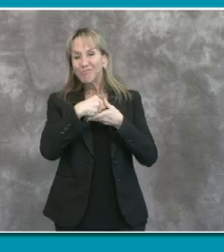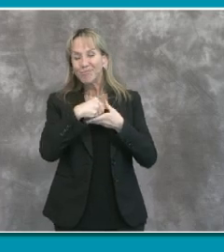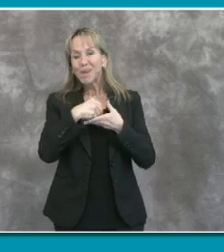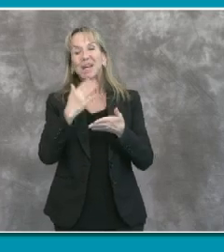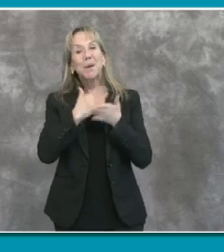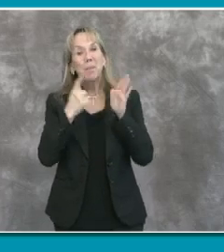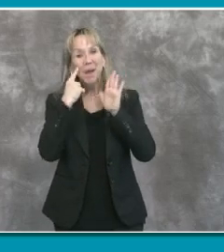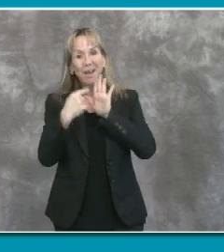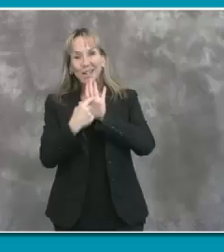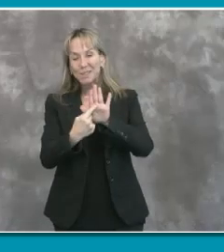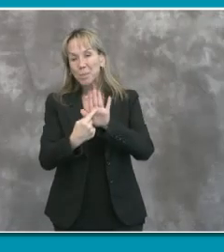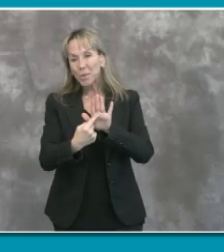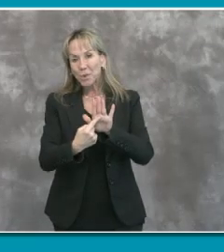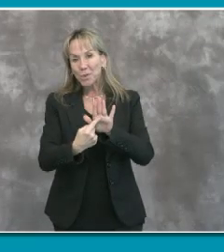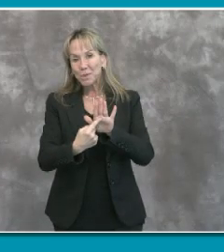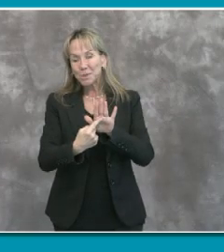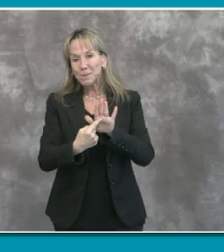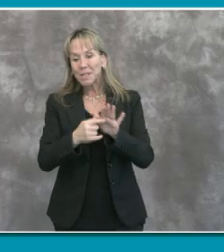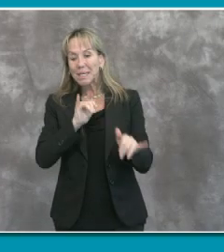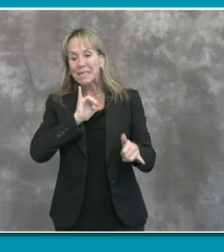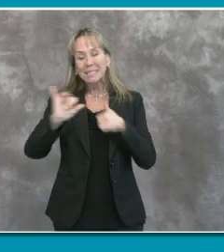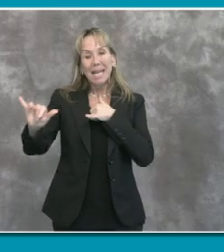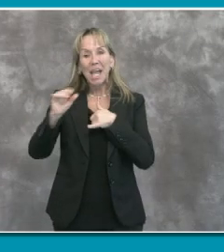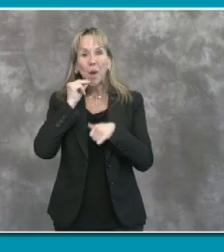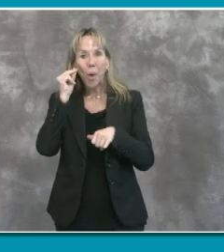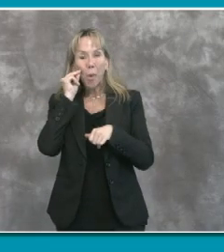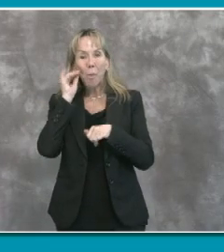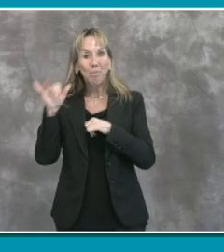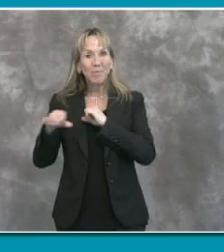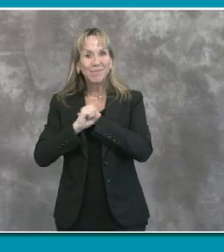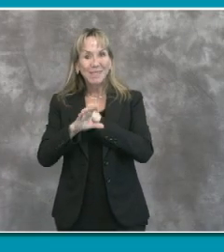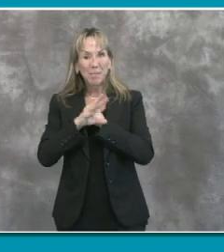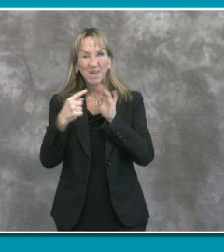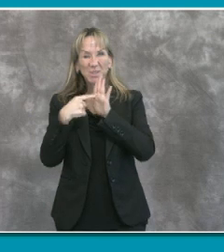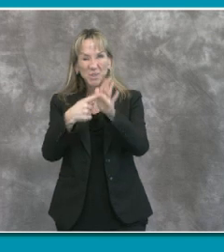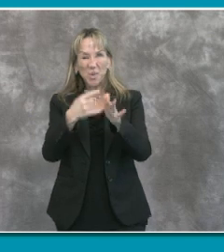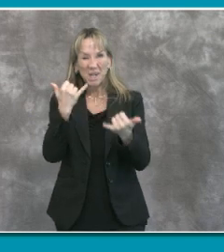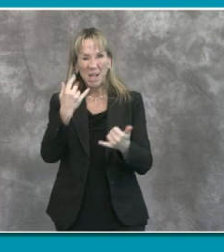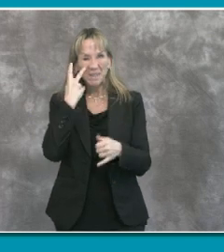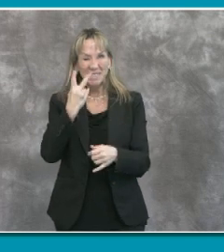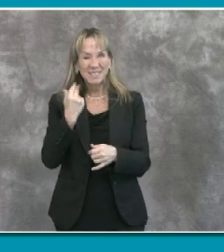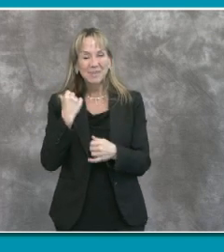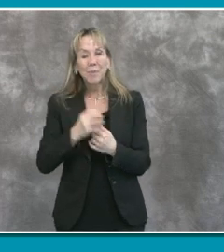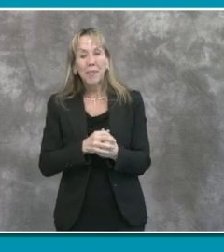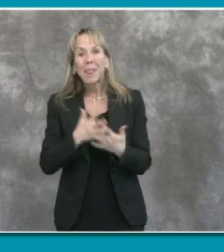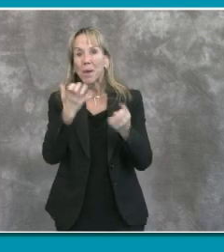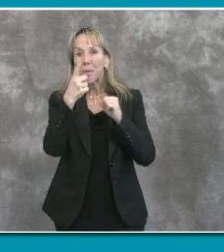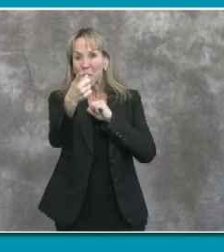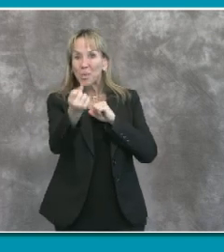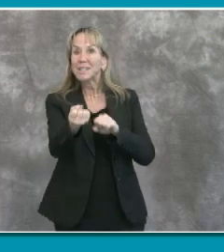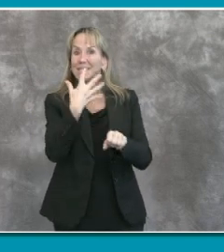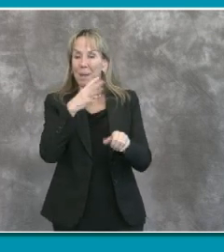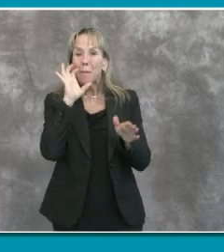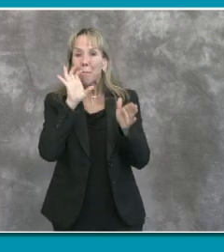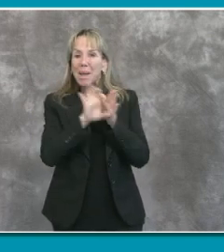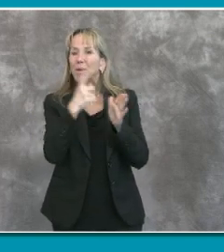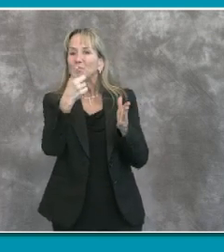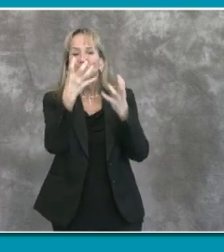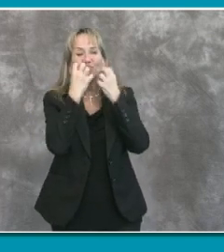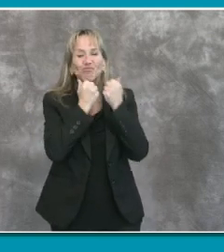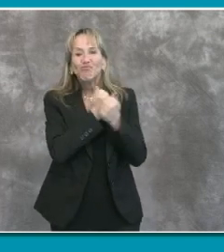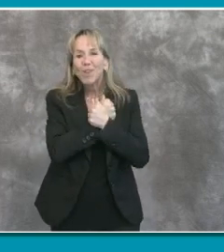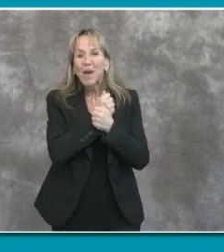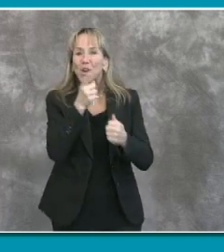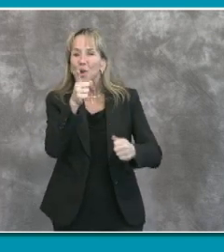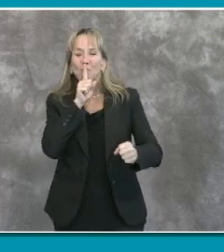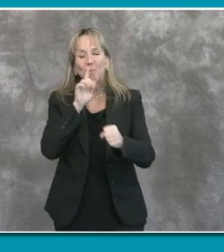examples of the Stay Home campaign that we're showing you right now. We want you to send us a picture of a loved one you've pledged